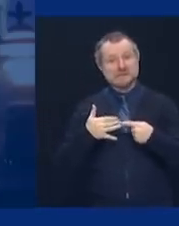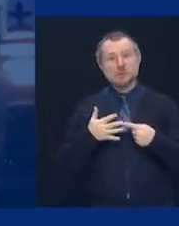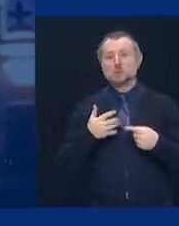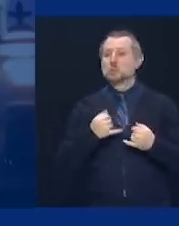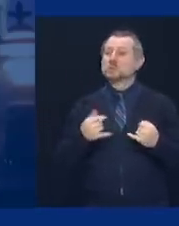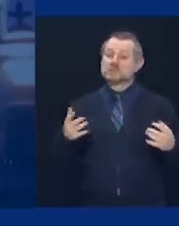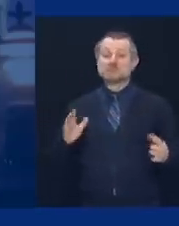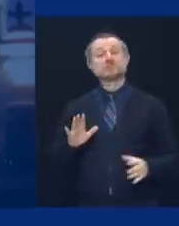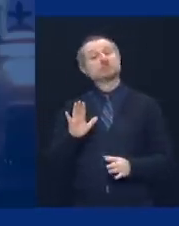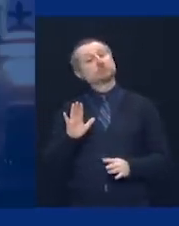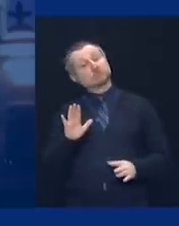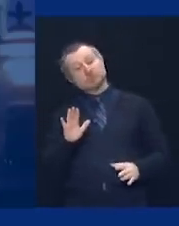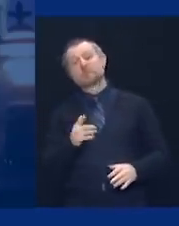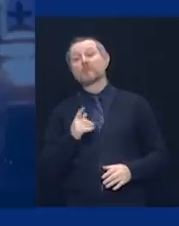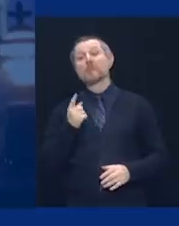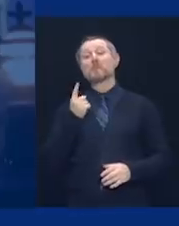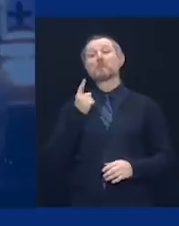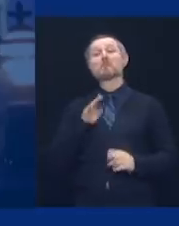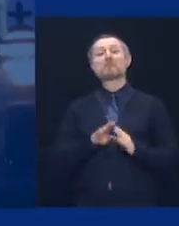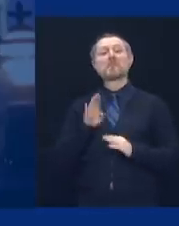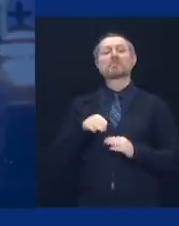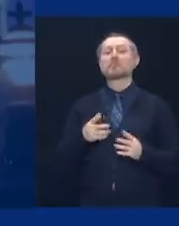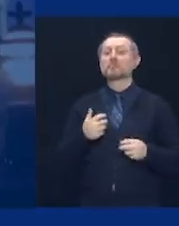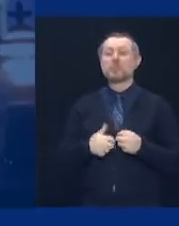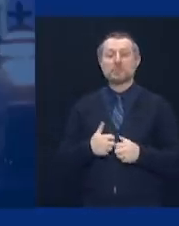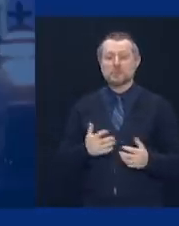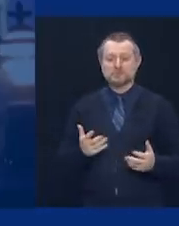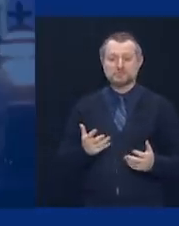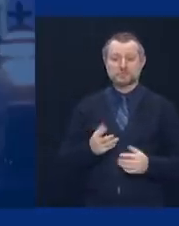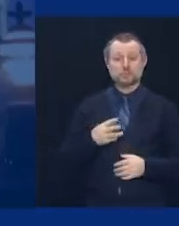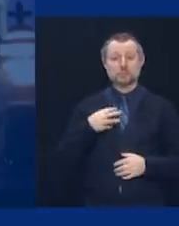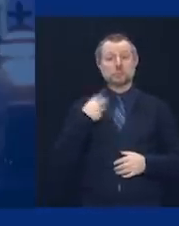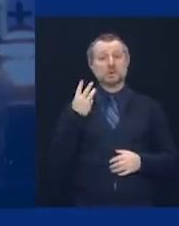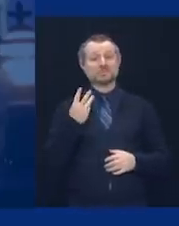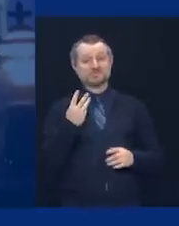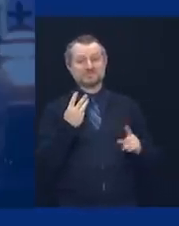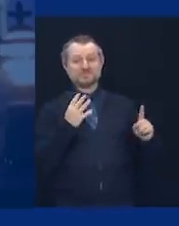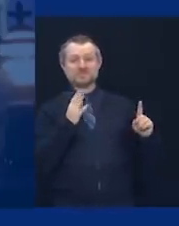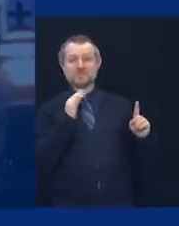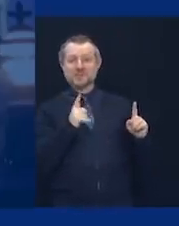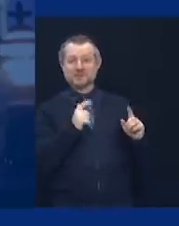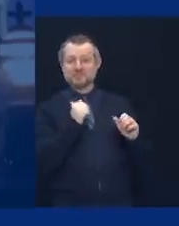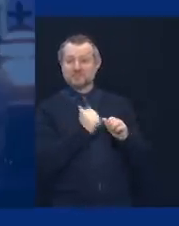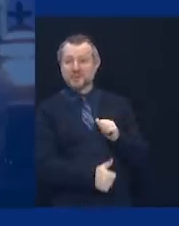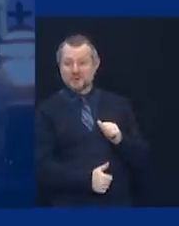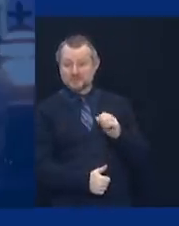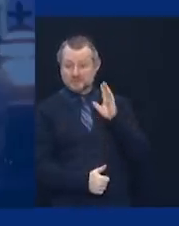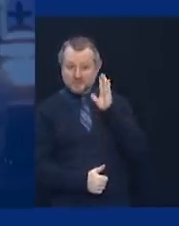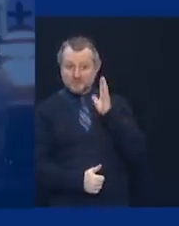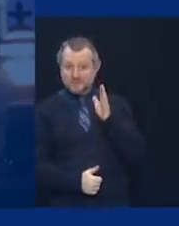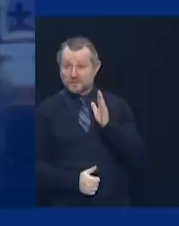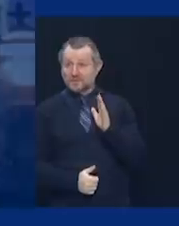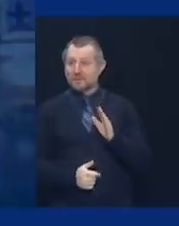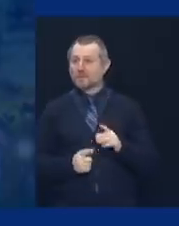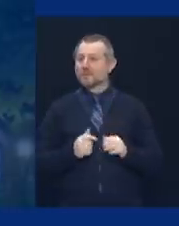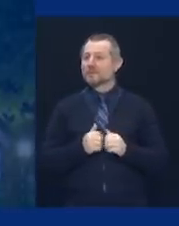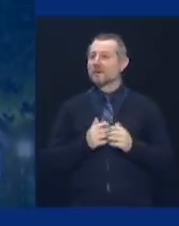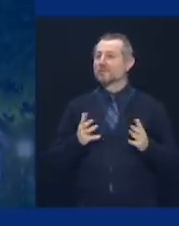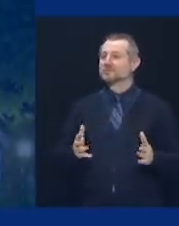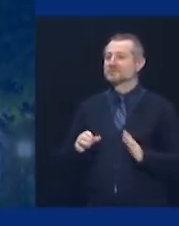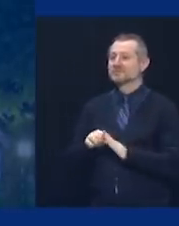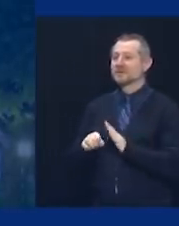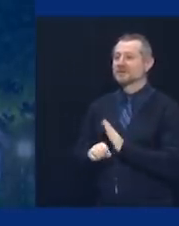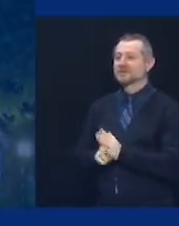road, Washington is going to pass a bill with no state and local funding, but it could have education funding and it could have health